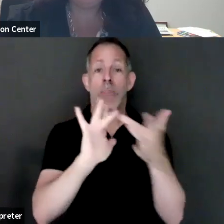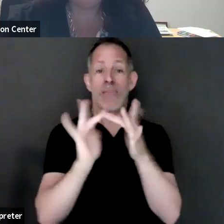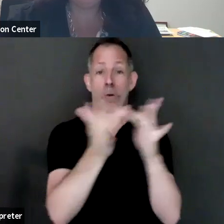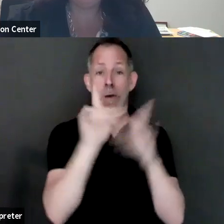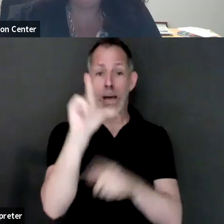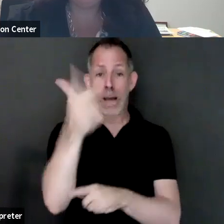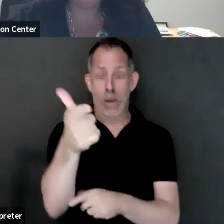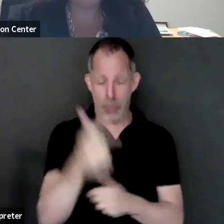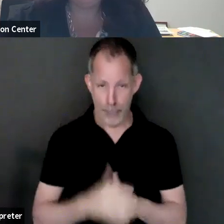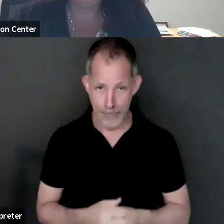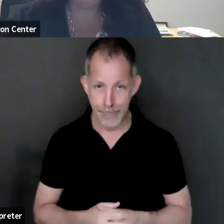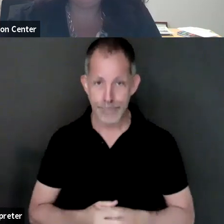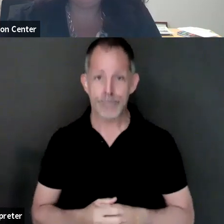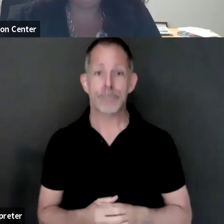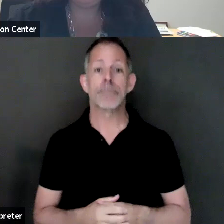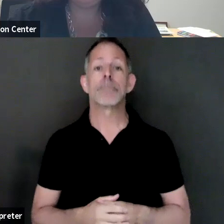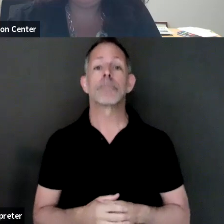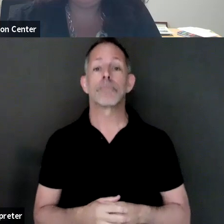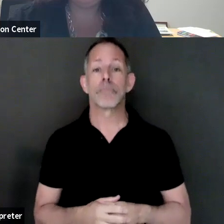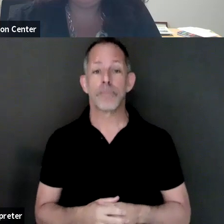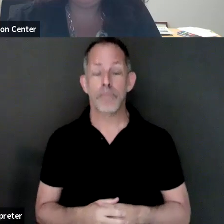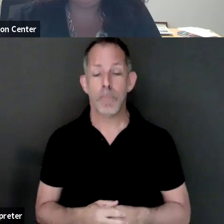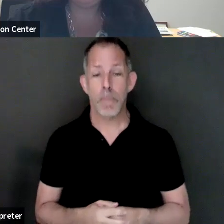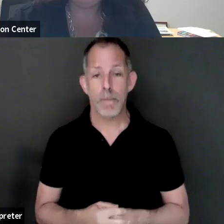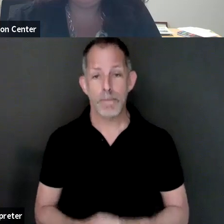just a minute.